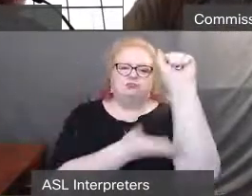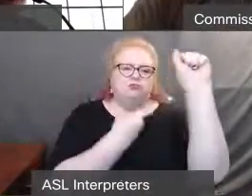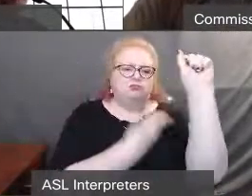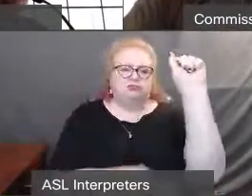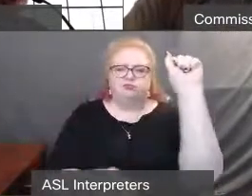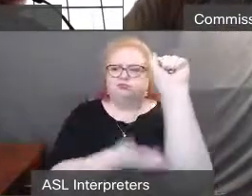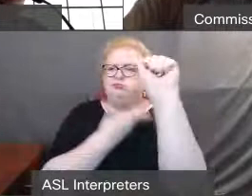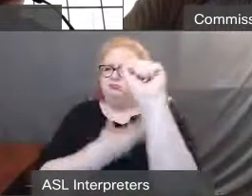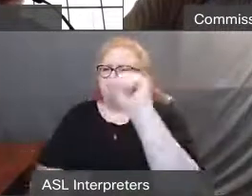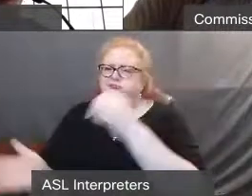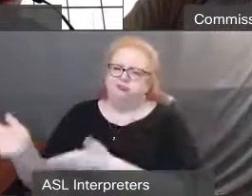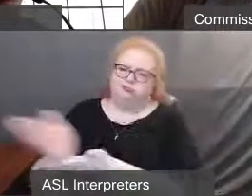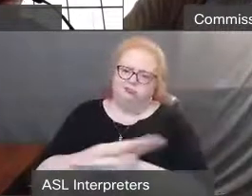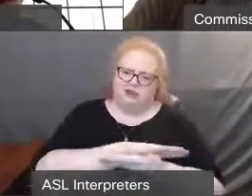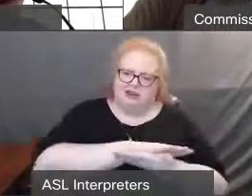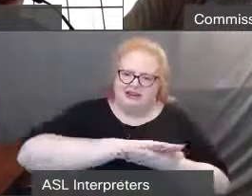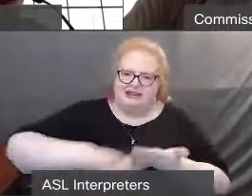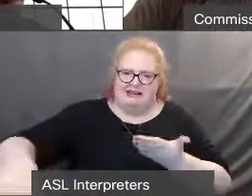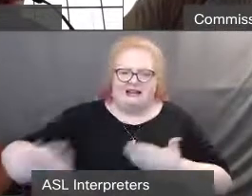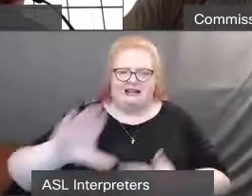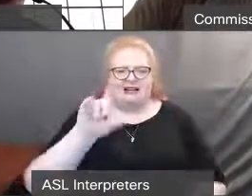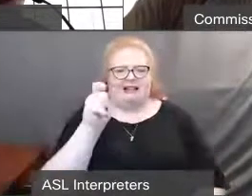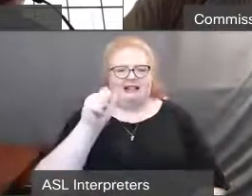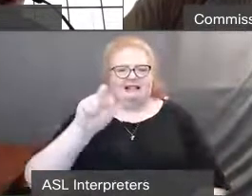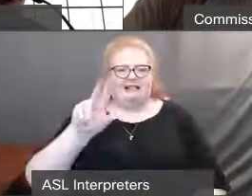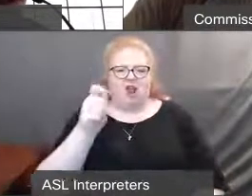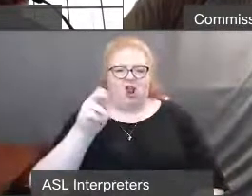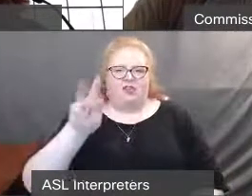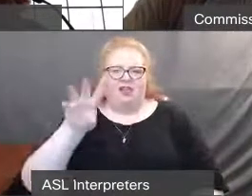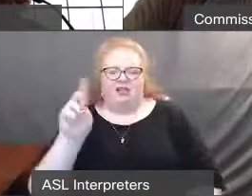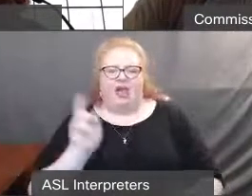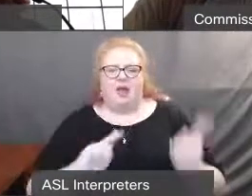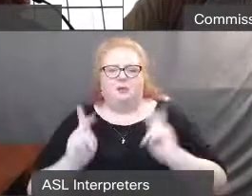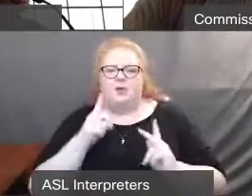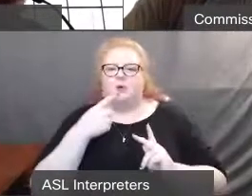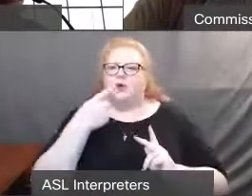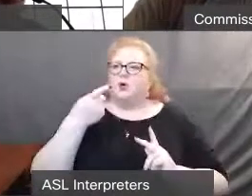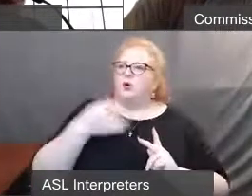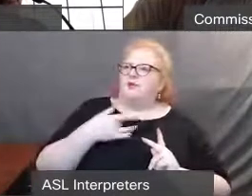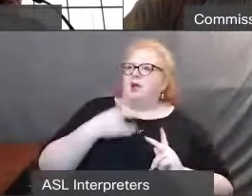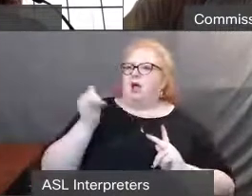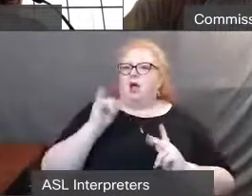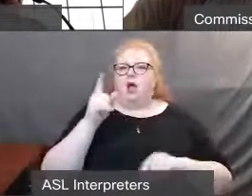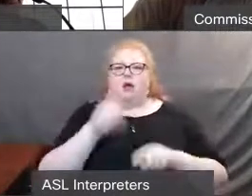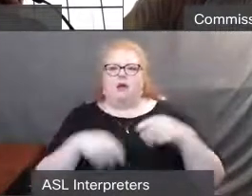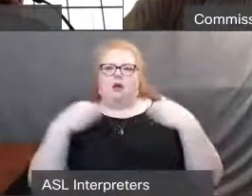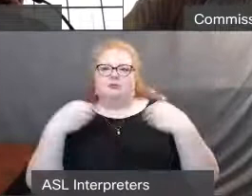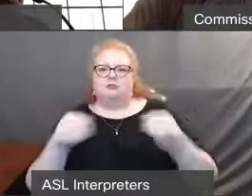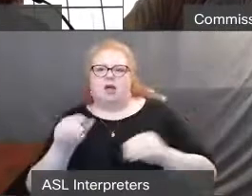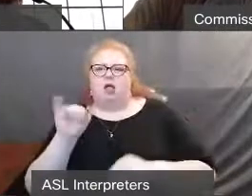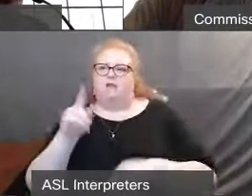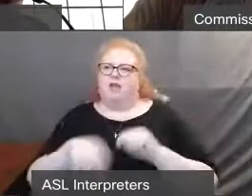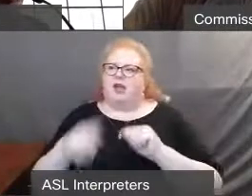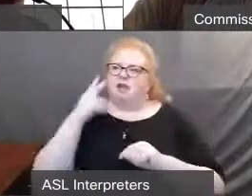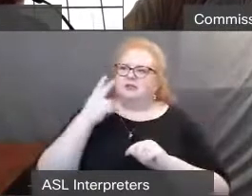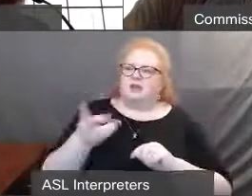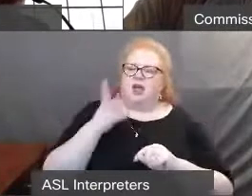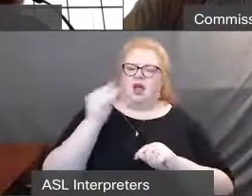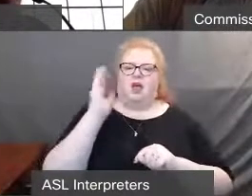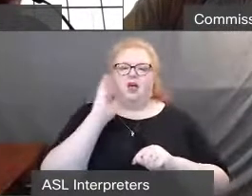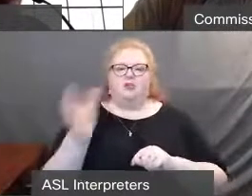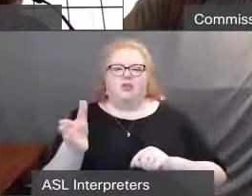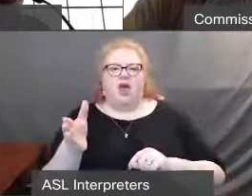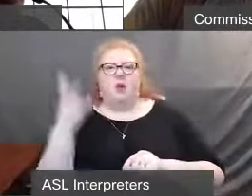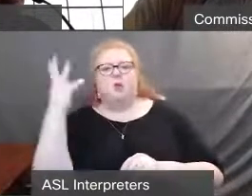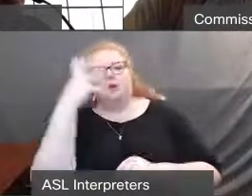sell it if they can't see it, so I need to get all these trees off here. I need to grade it, I need to clear it. And they would go in and frankly take what was a pretty